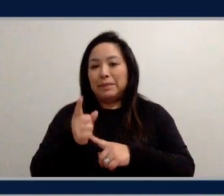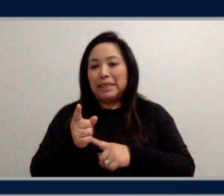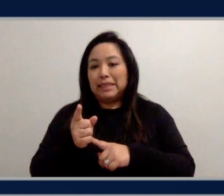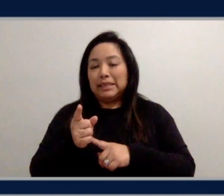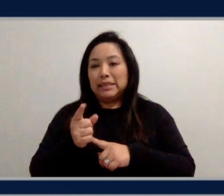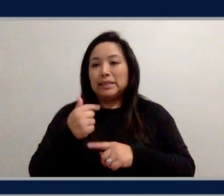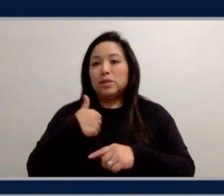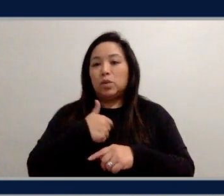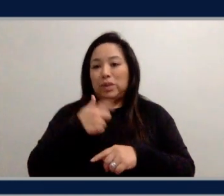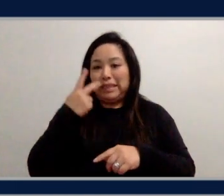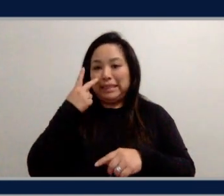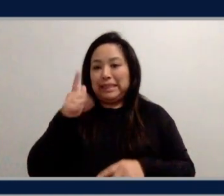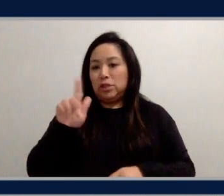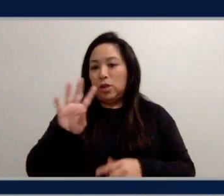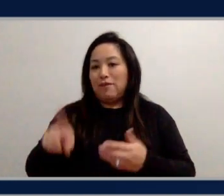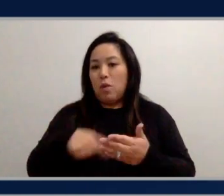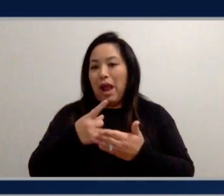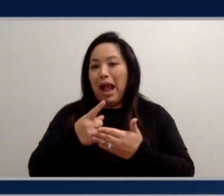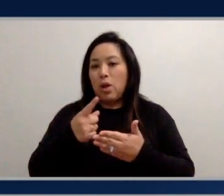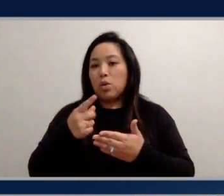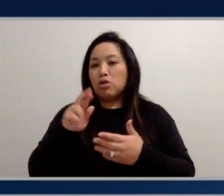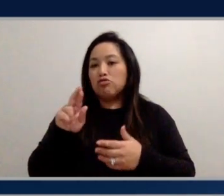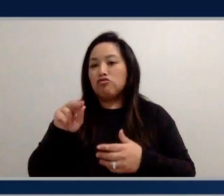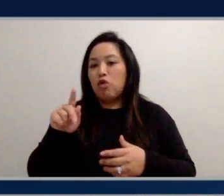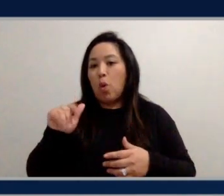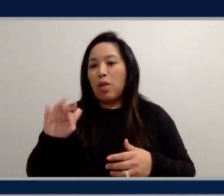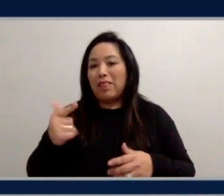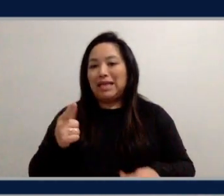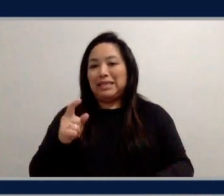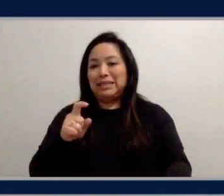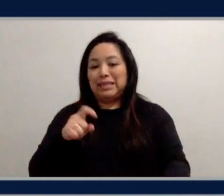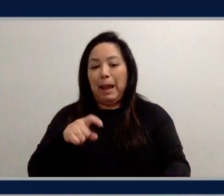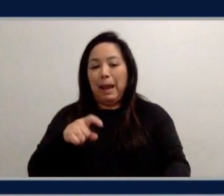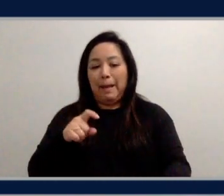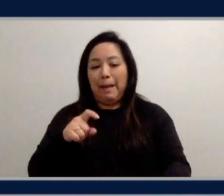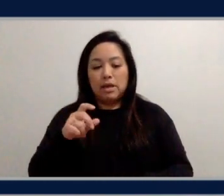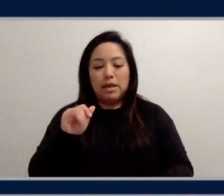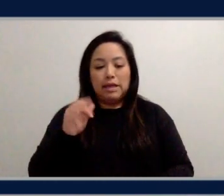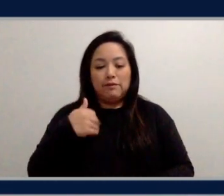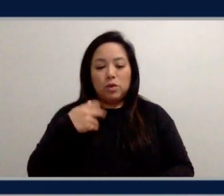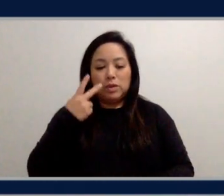use a 24-hour rolling time window, which means that we look across the 24